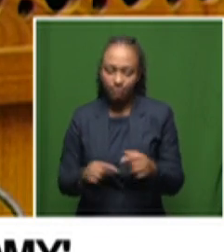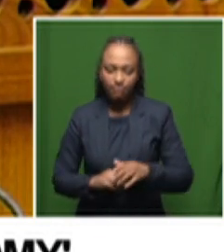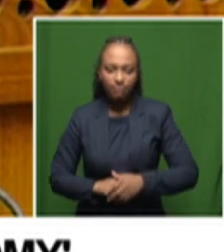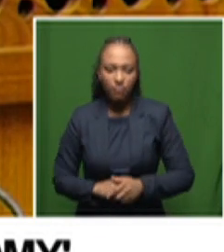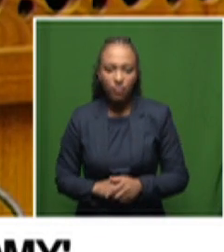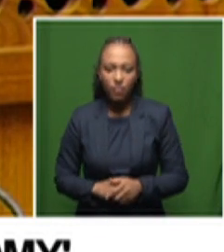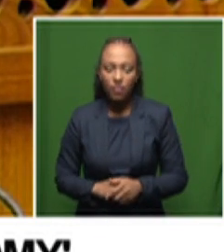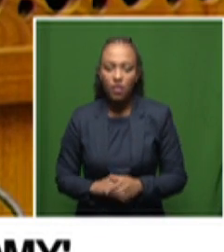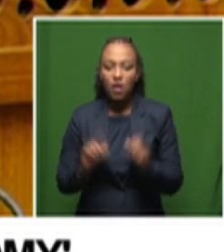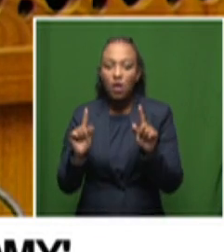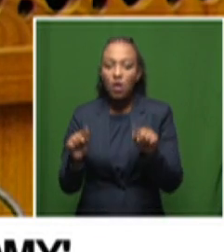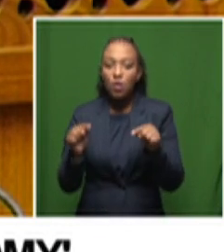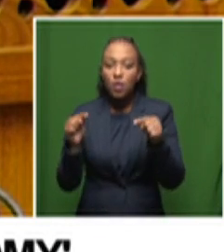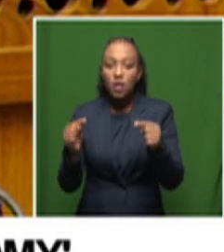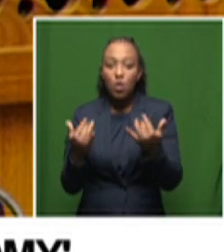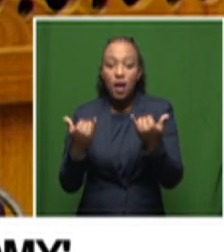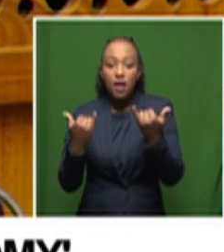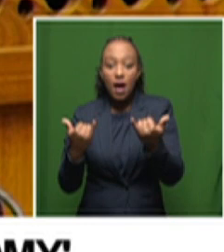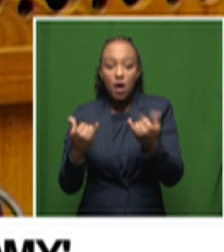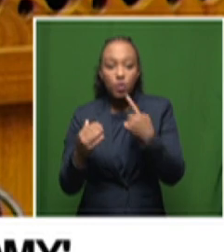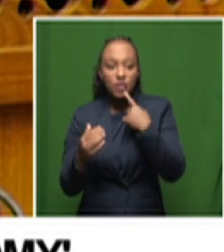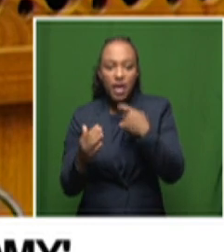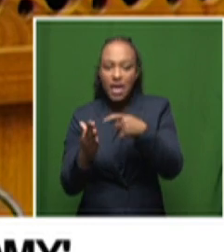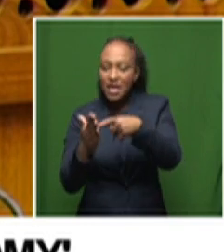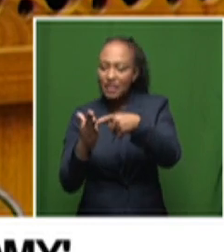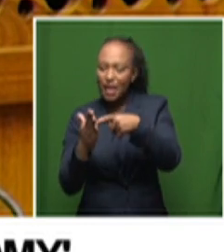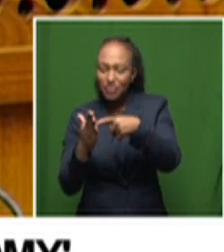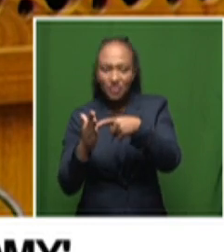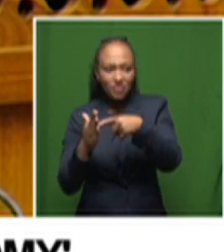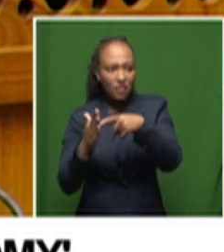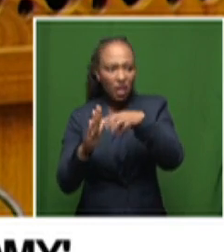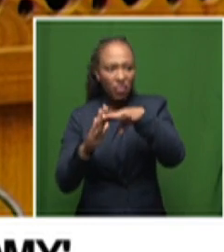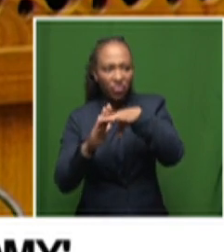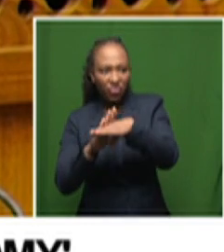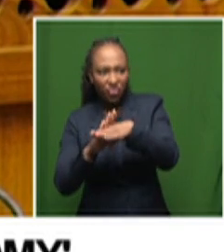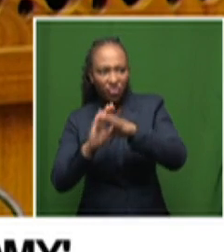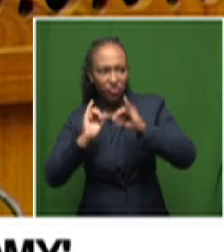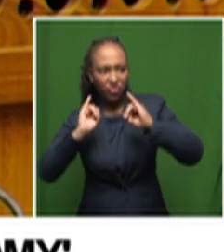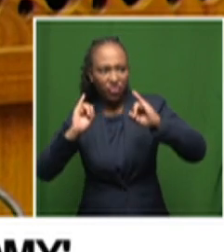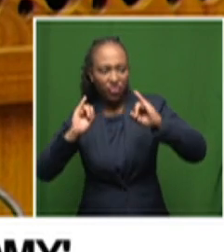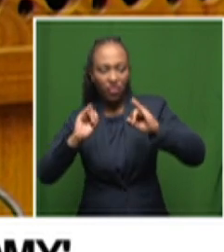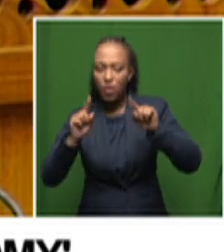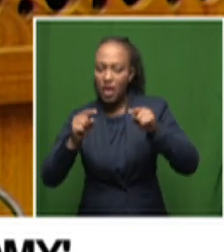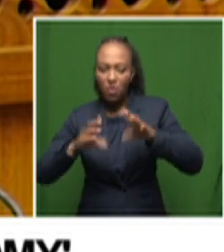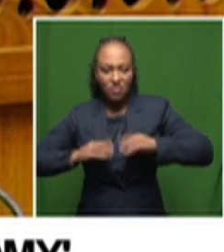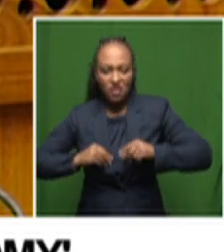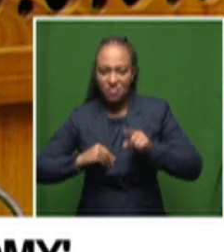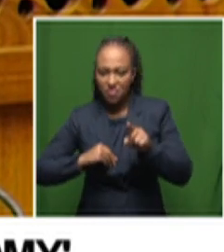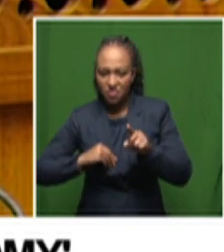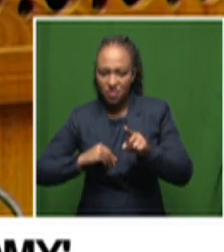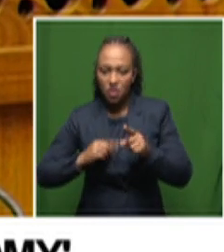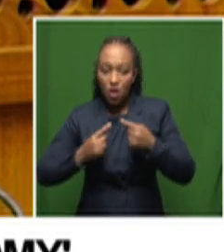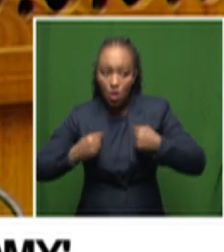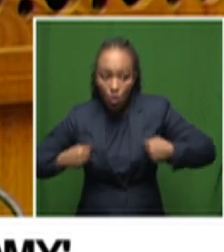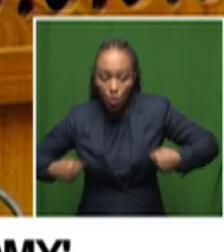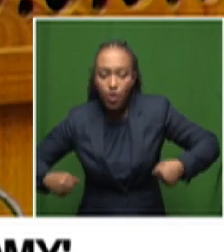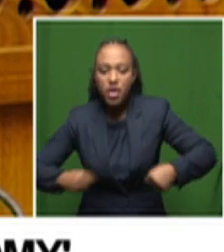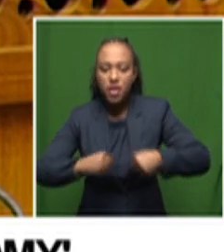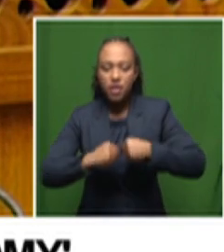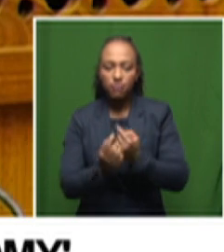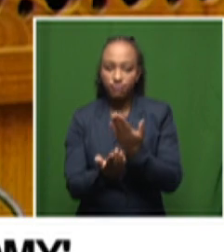move towards a sovereign debt crisis. We have it within our power to